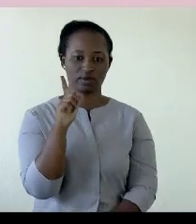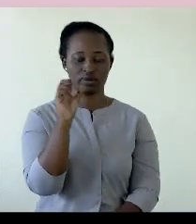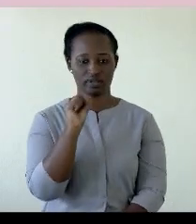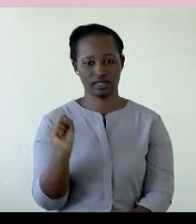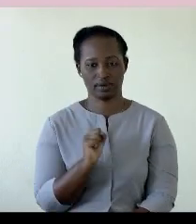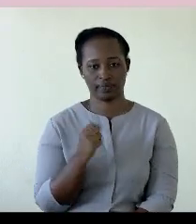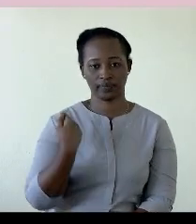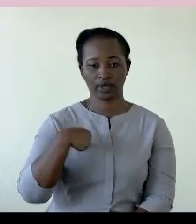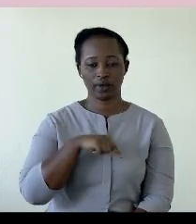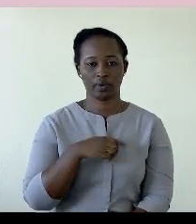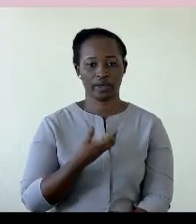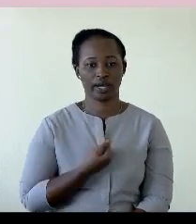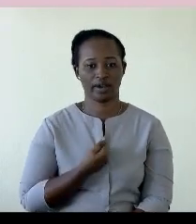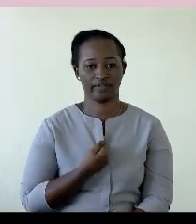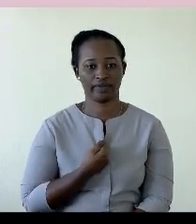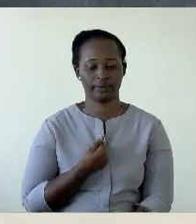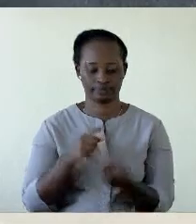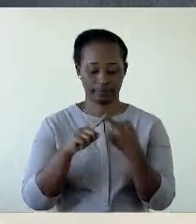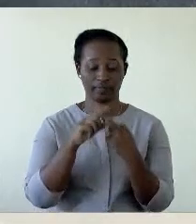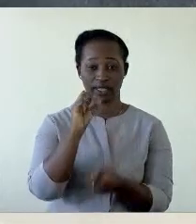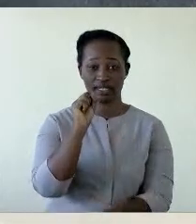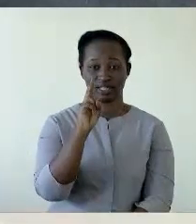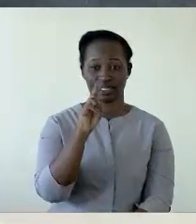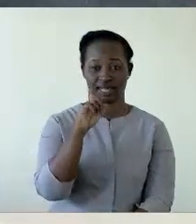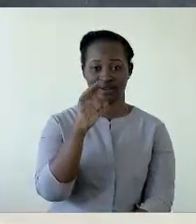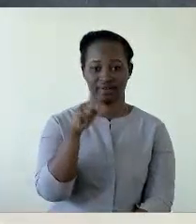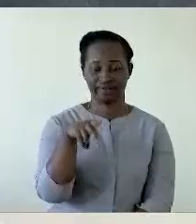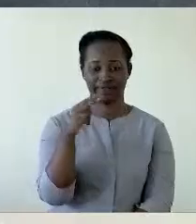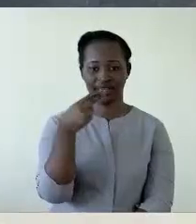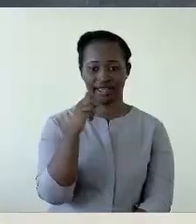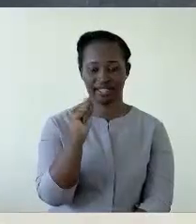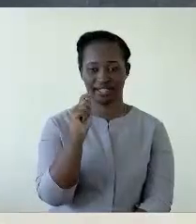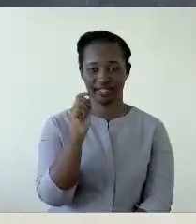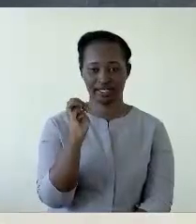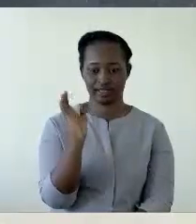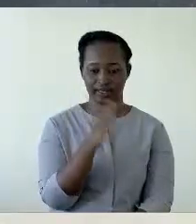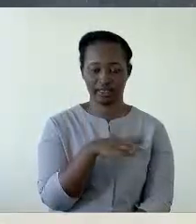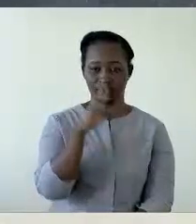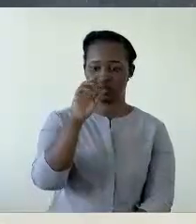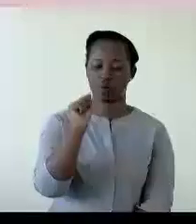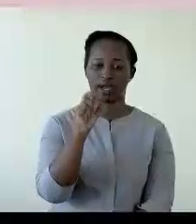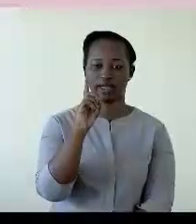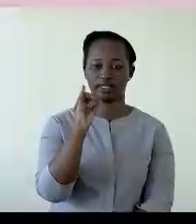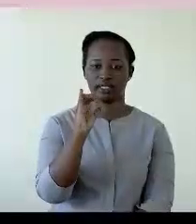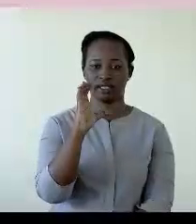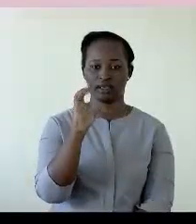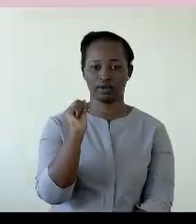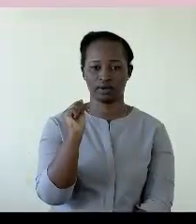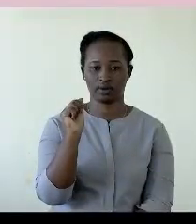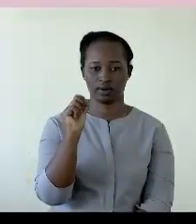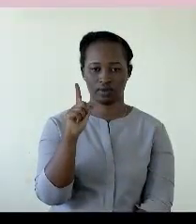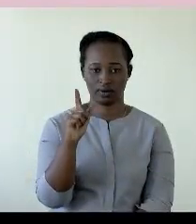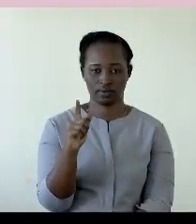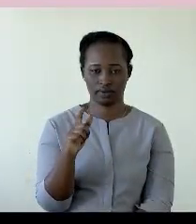We have a sulfate radical, which is SO4.